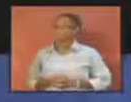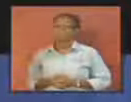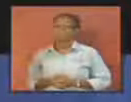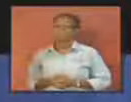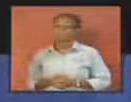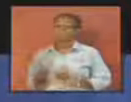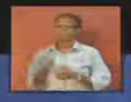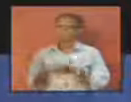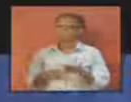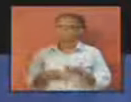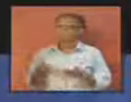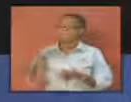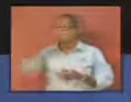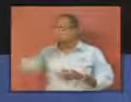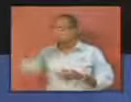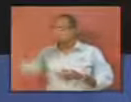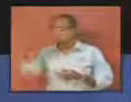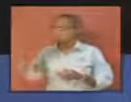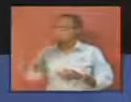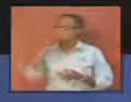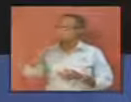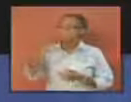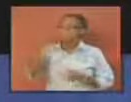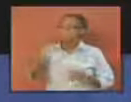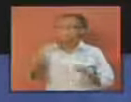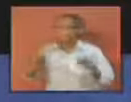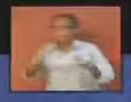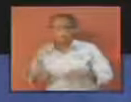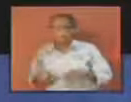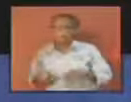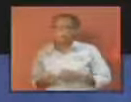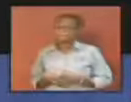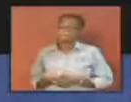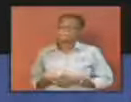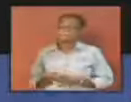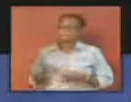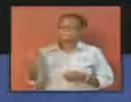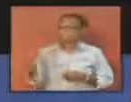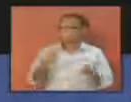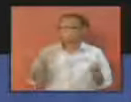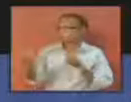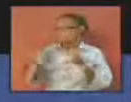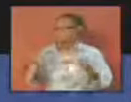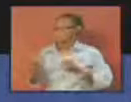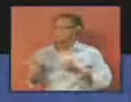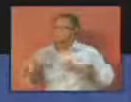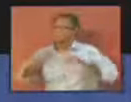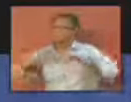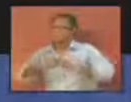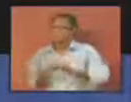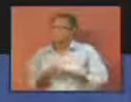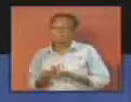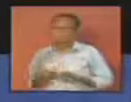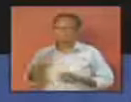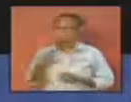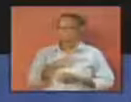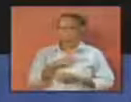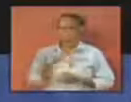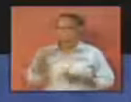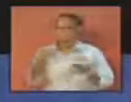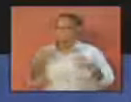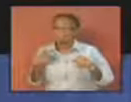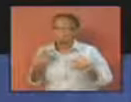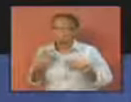people should come forward to taking those doses, and how you all plan to avoid large crowds gathering at